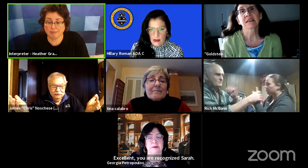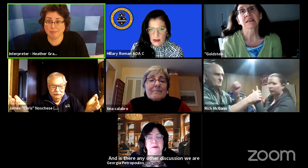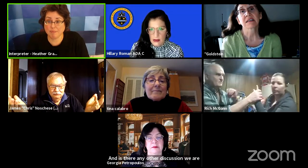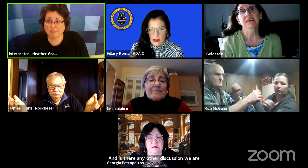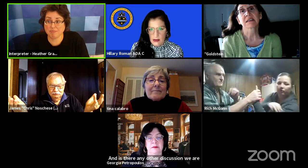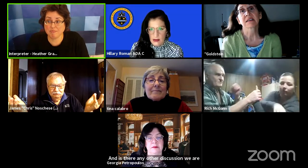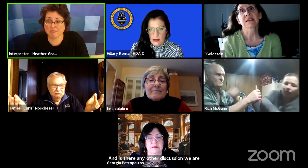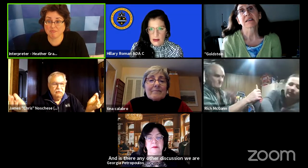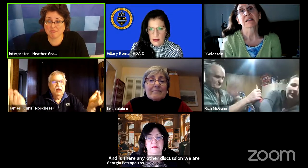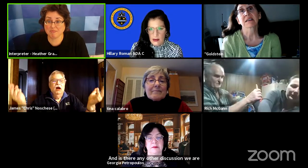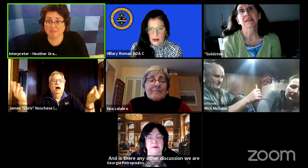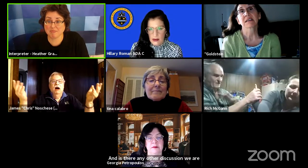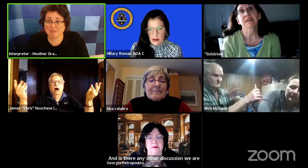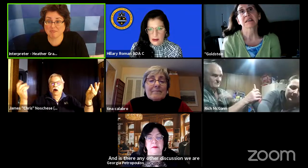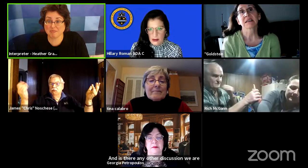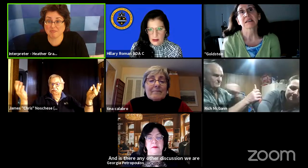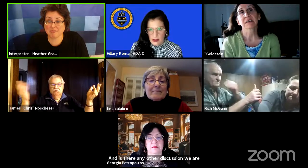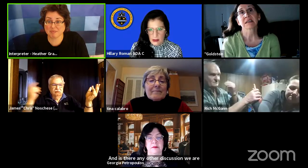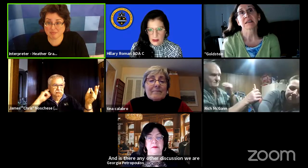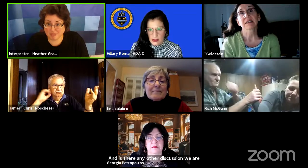discussion.